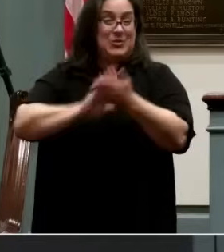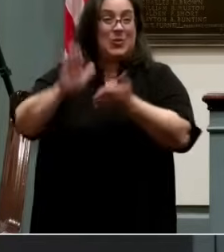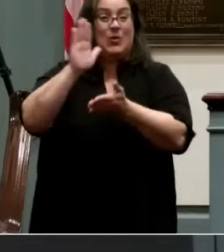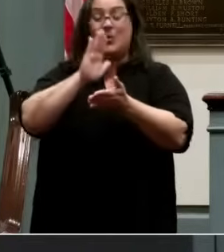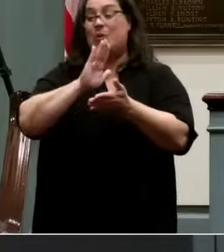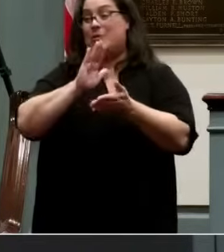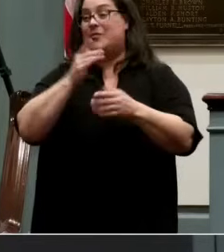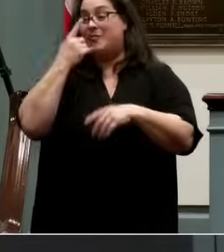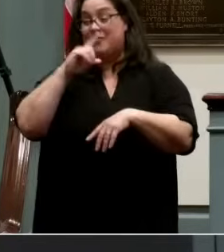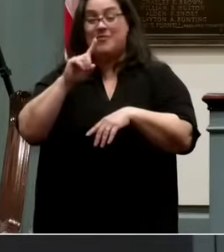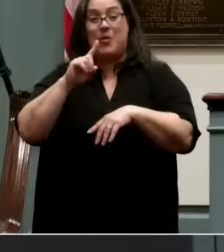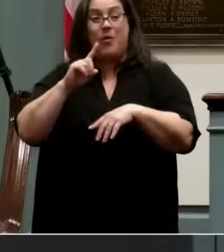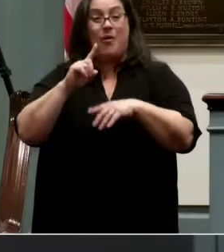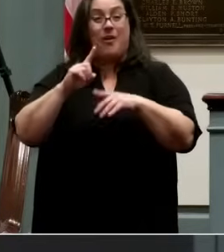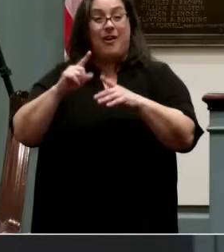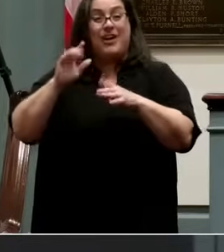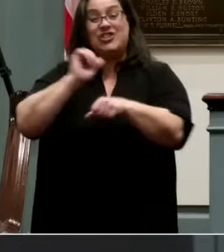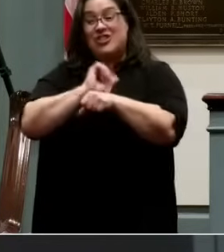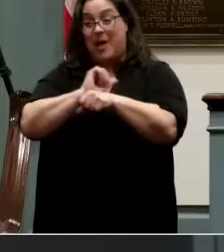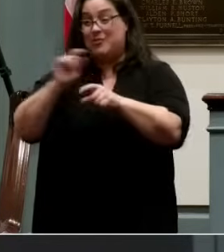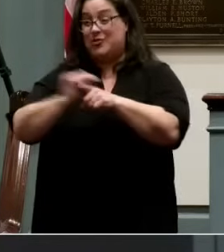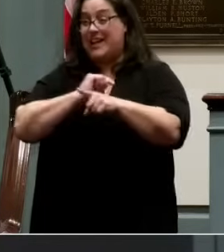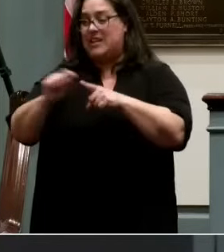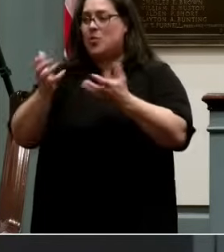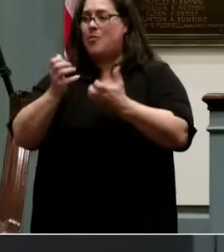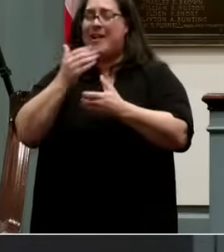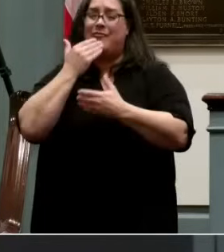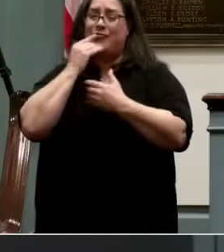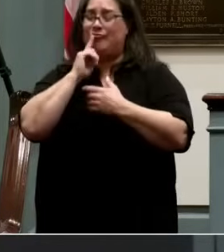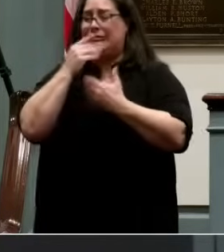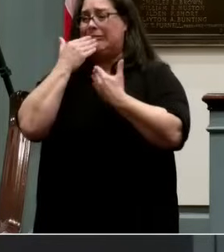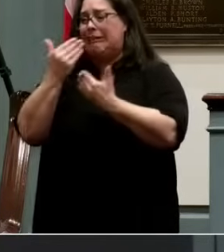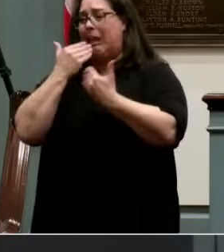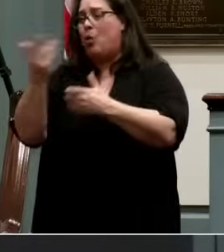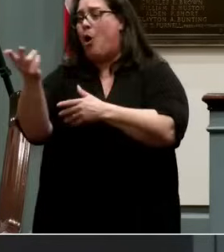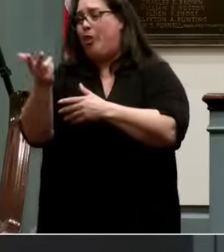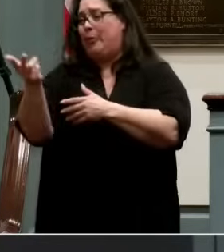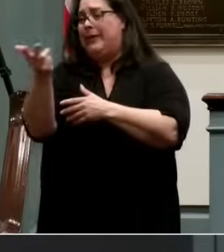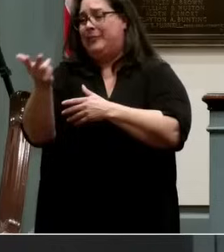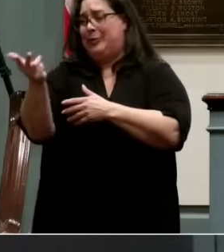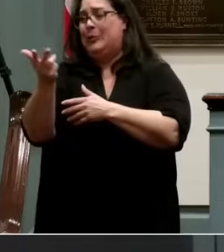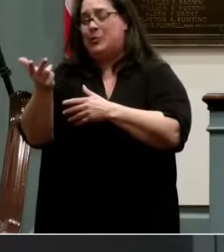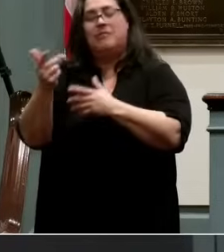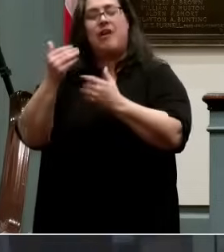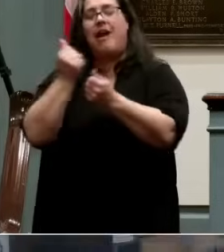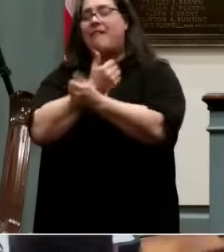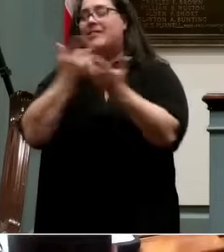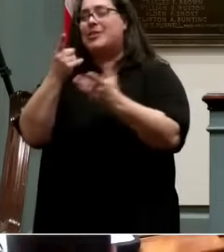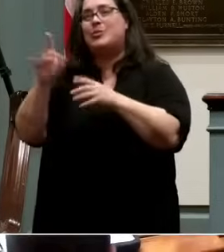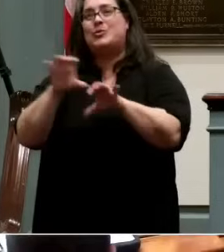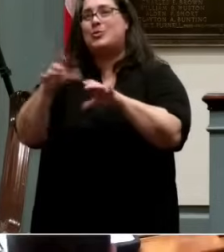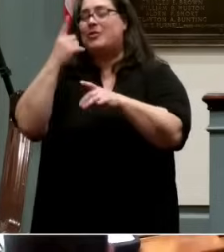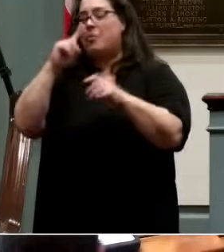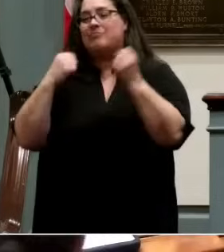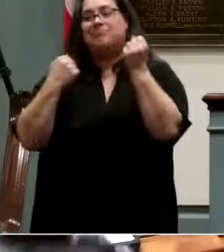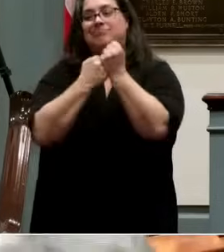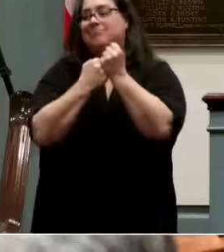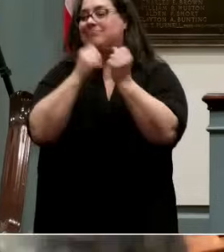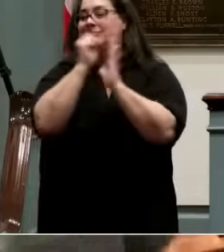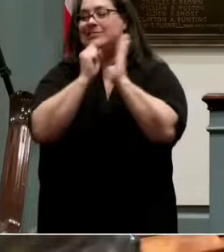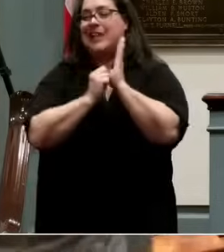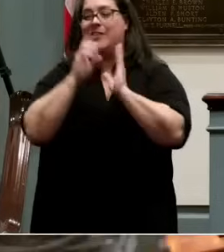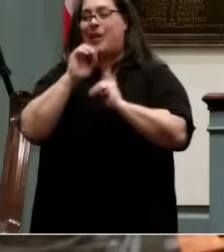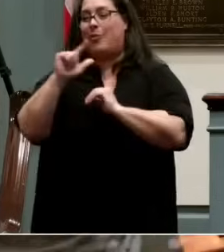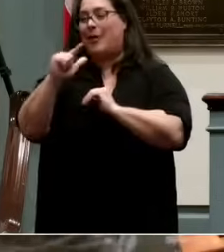I'd like to thank all 3 presidents, Dr. Asanas, Dr. Allen, and Dr. Brainerd, for everything you do for the state of Delaware. Thank you very